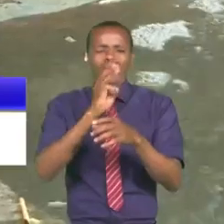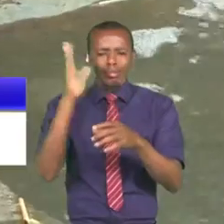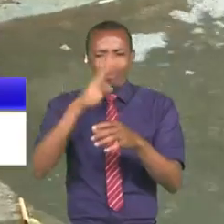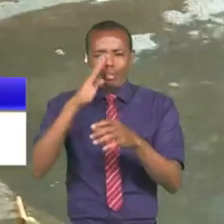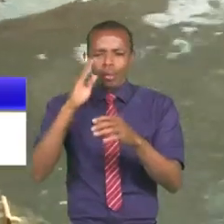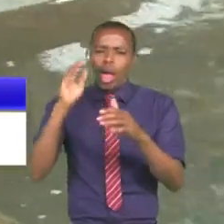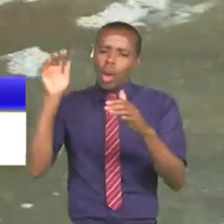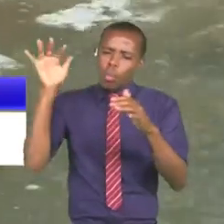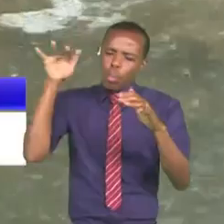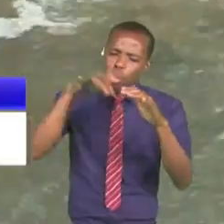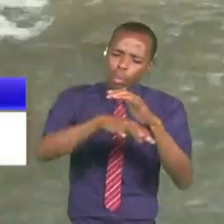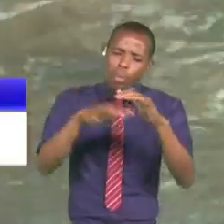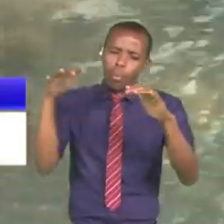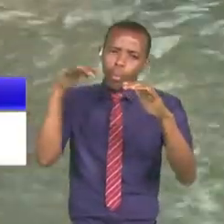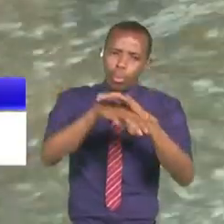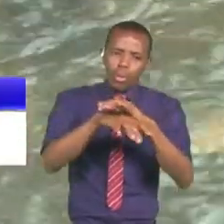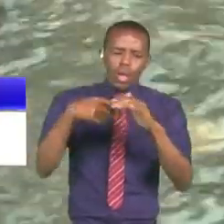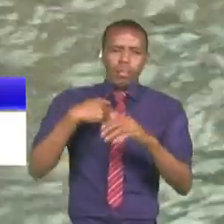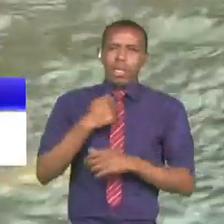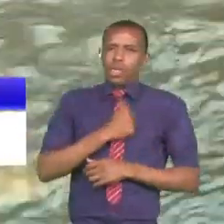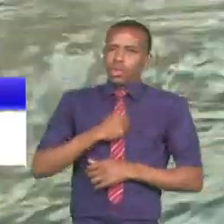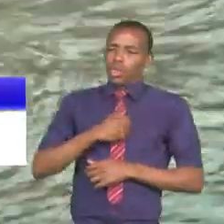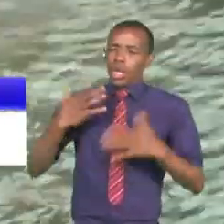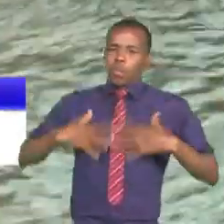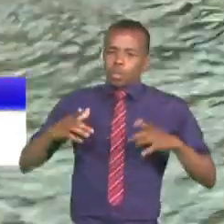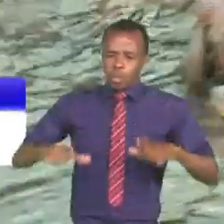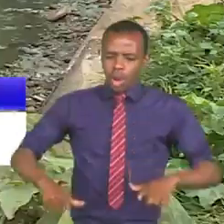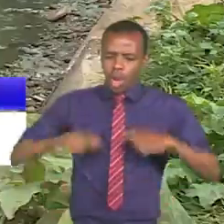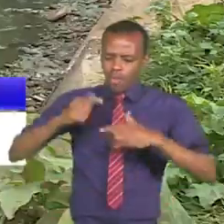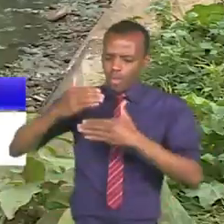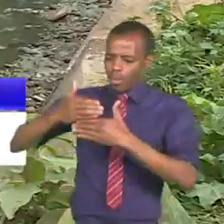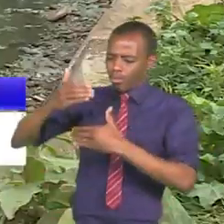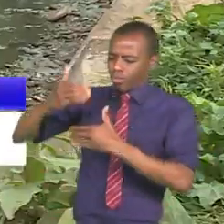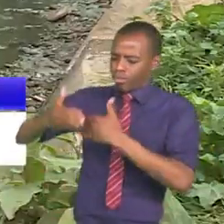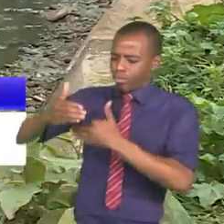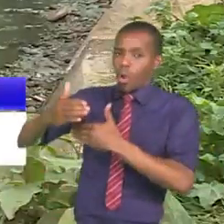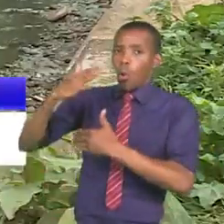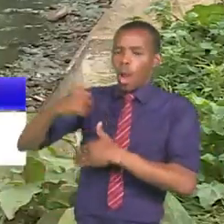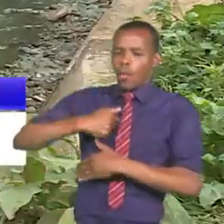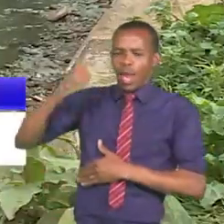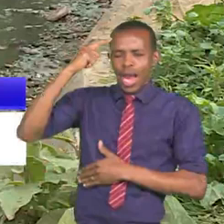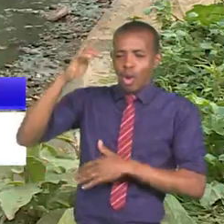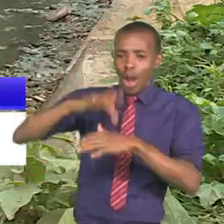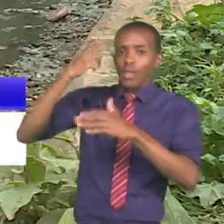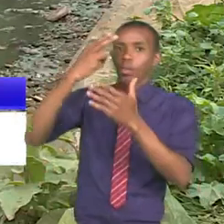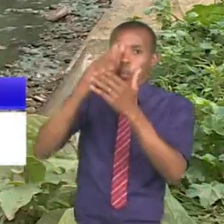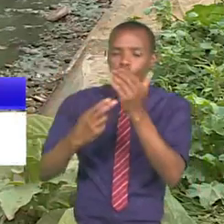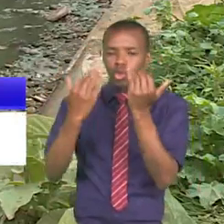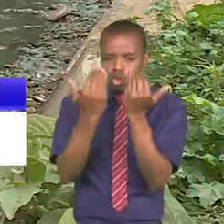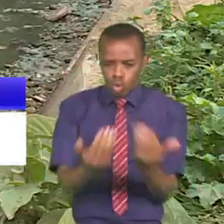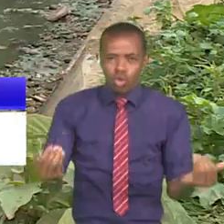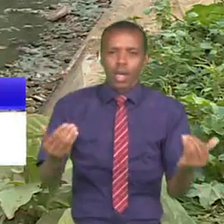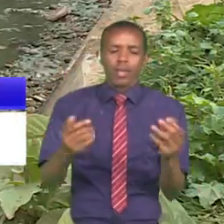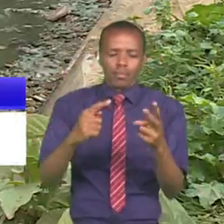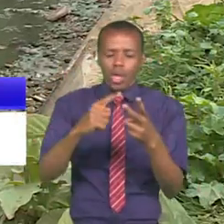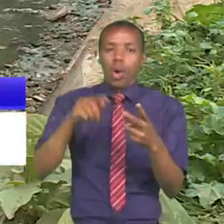the sewage waste. And I'm sorry for the people who live around next to it, because I know it affects both children, both